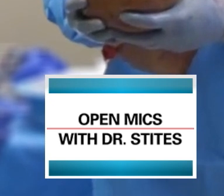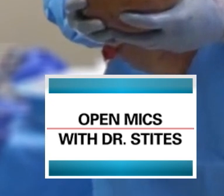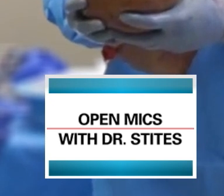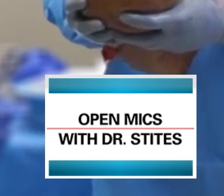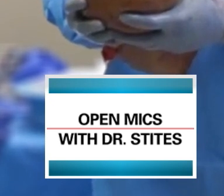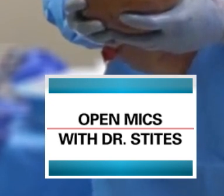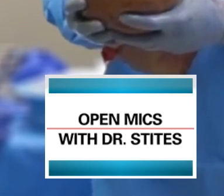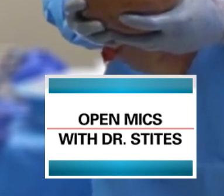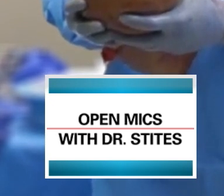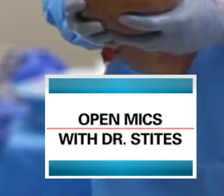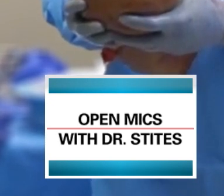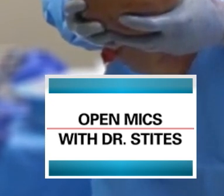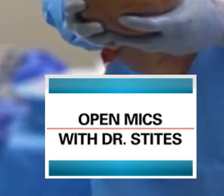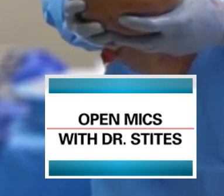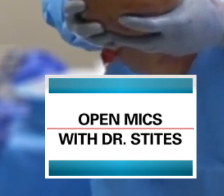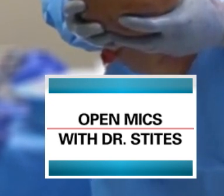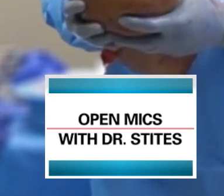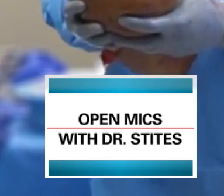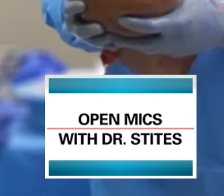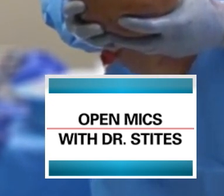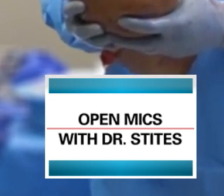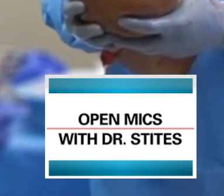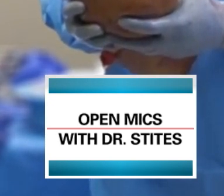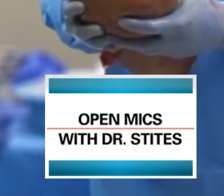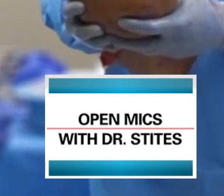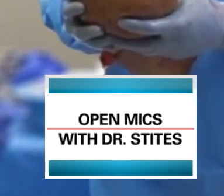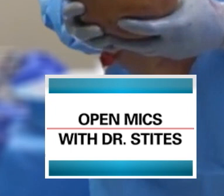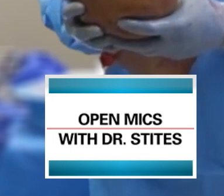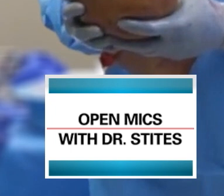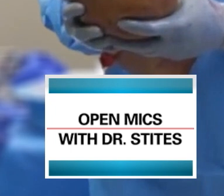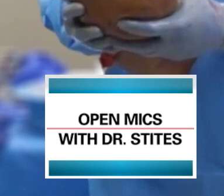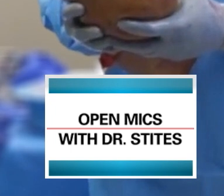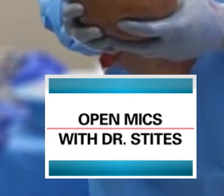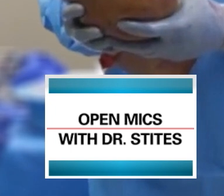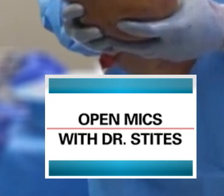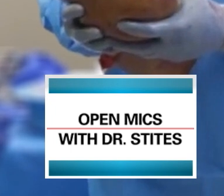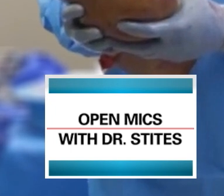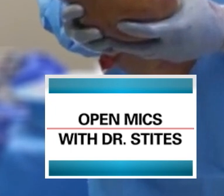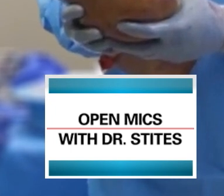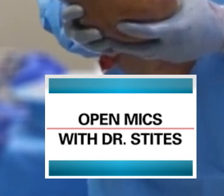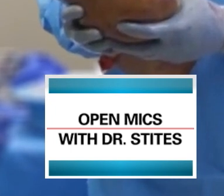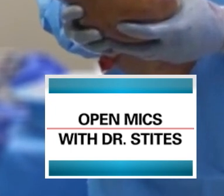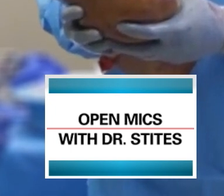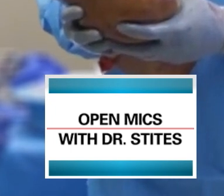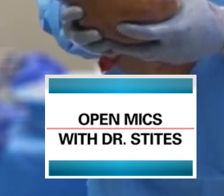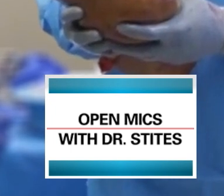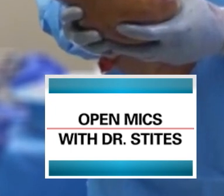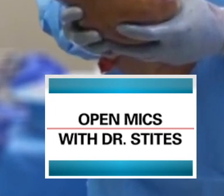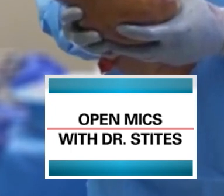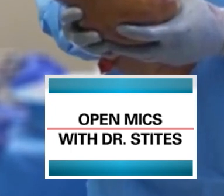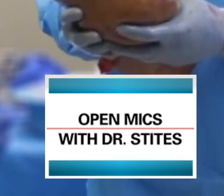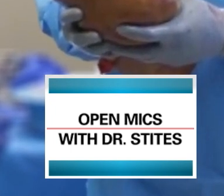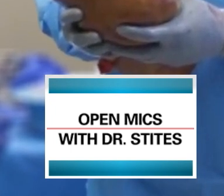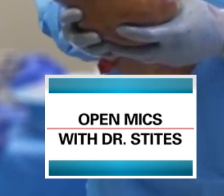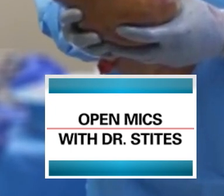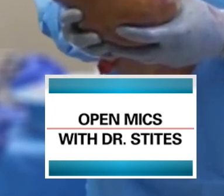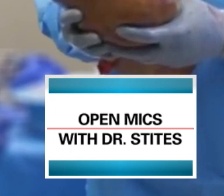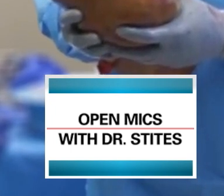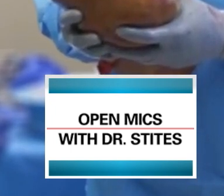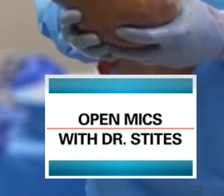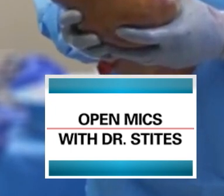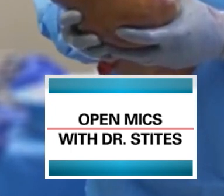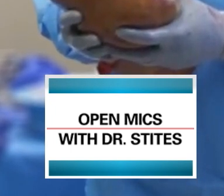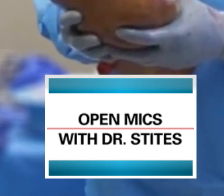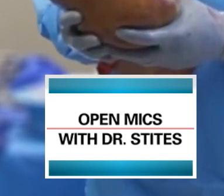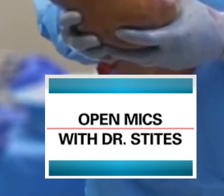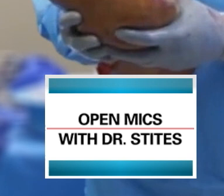part, allocation. They don't control donation, and they don't control transplant. So the increase in donation is actually not because of UNOS, it's because of most likely